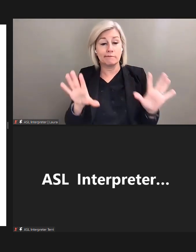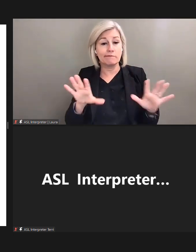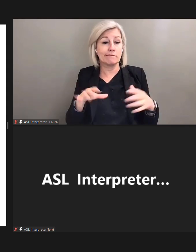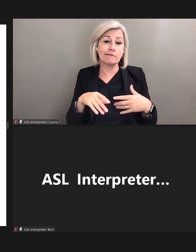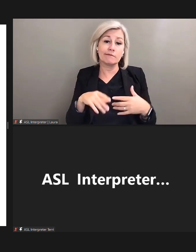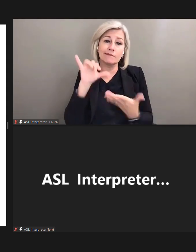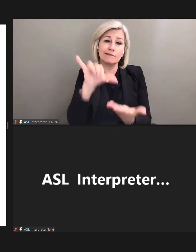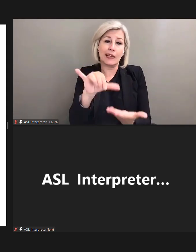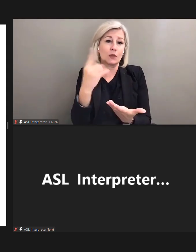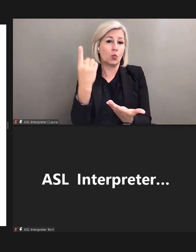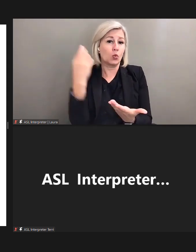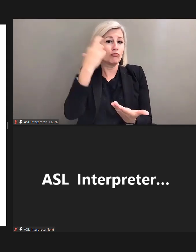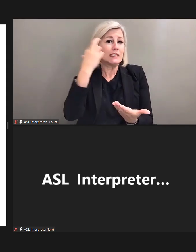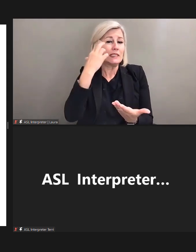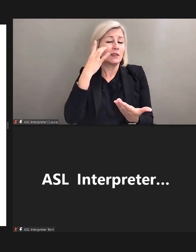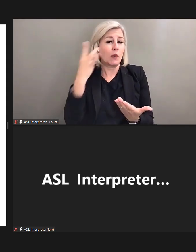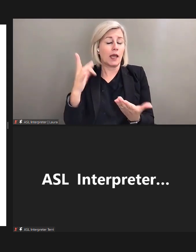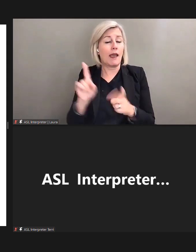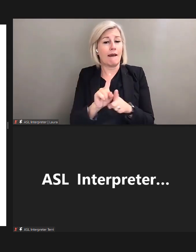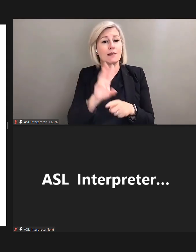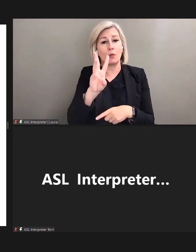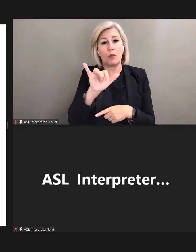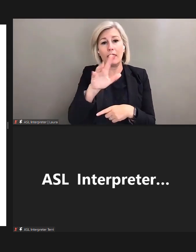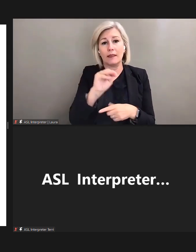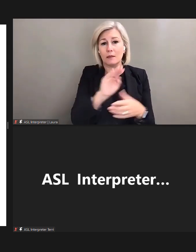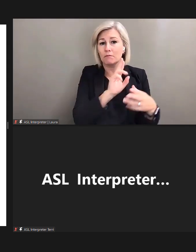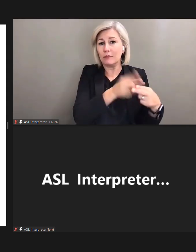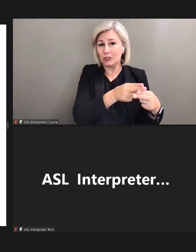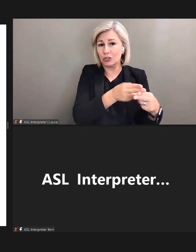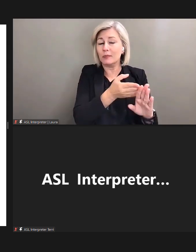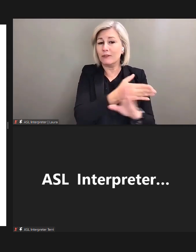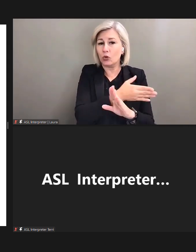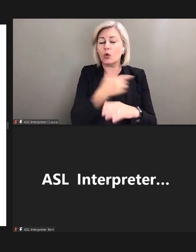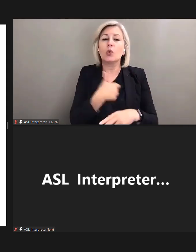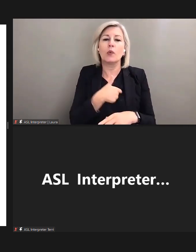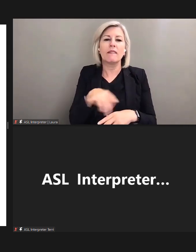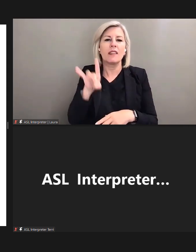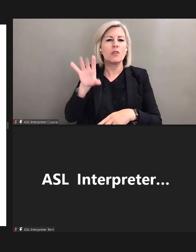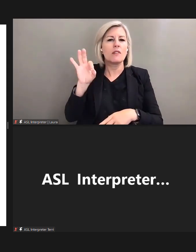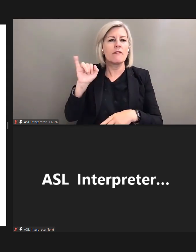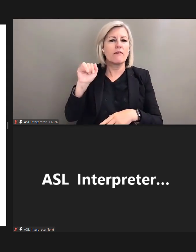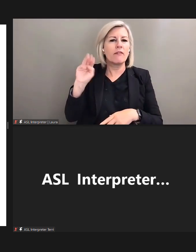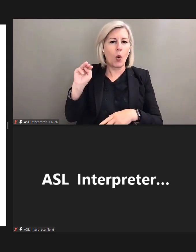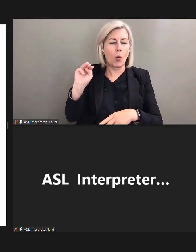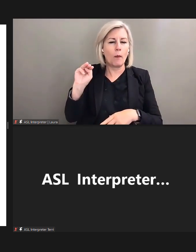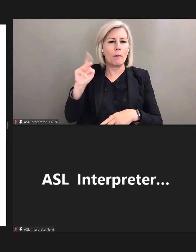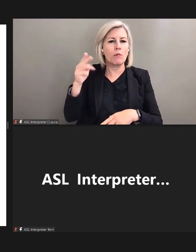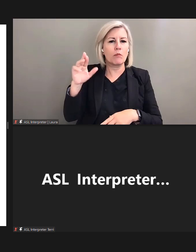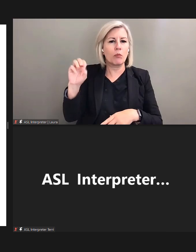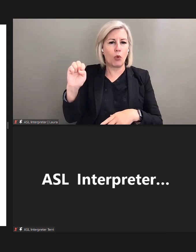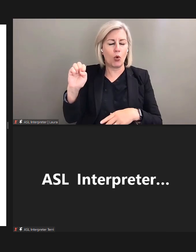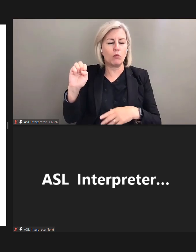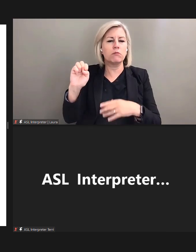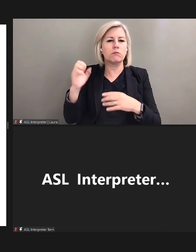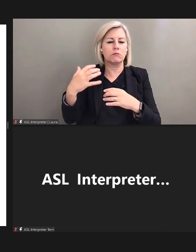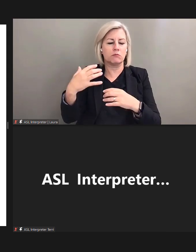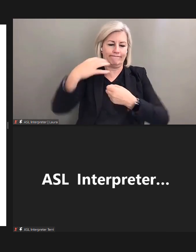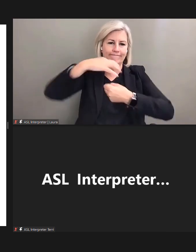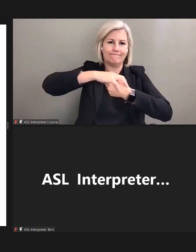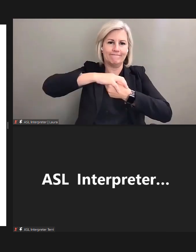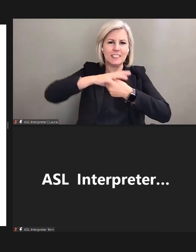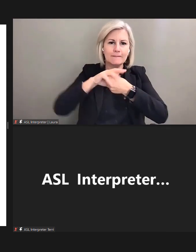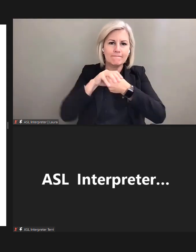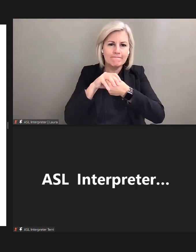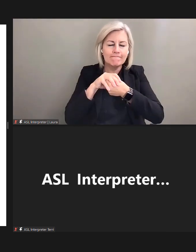one reason that, as William mentioned earlier, we found those foam probe covers that we squish down, place in the ear, and